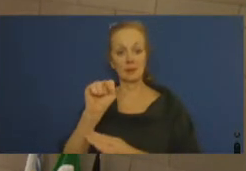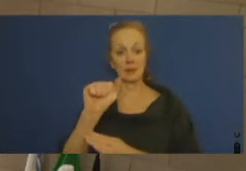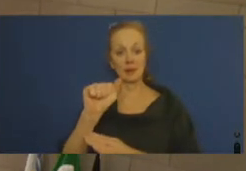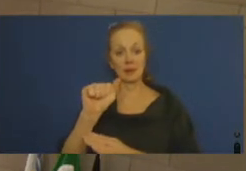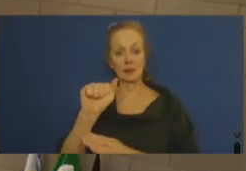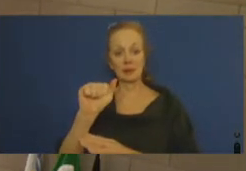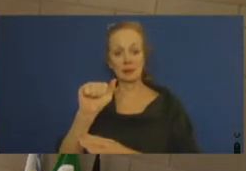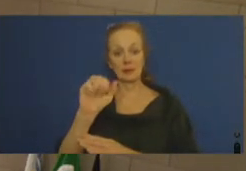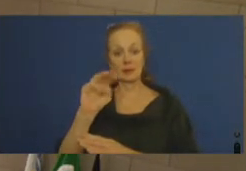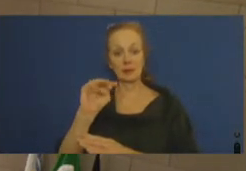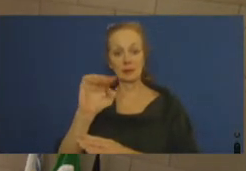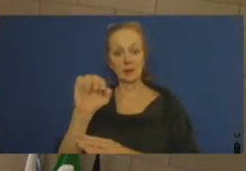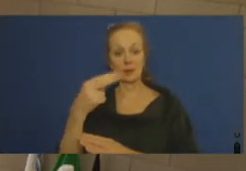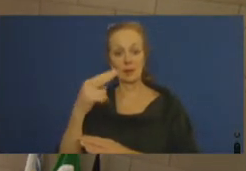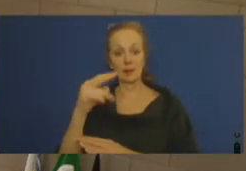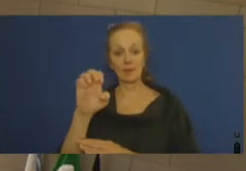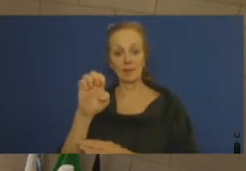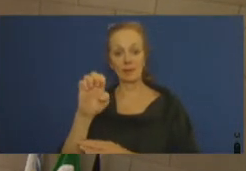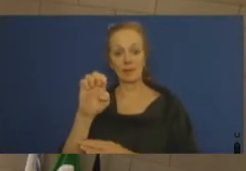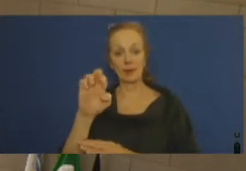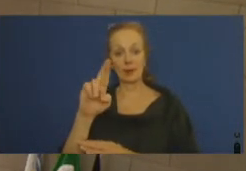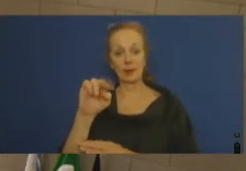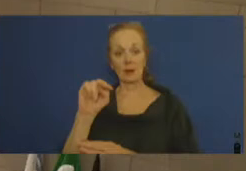Erni? Salma.